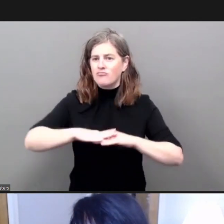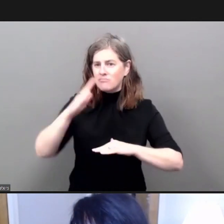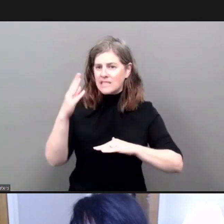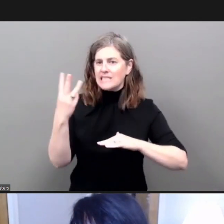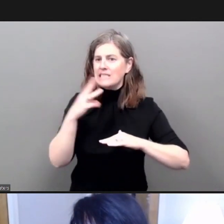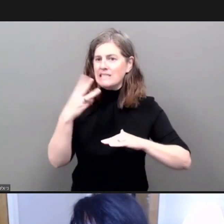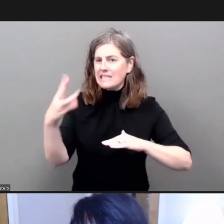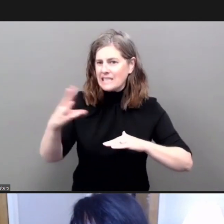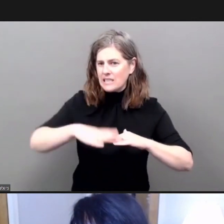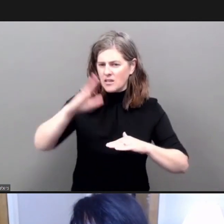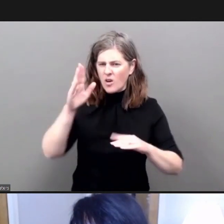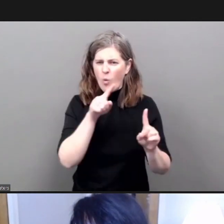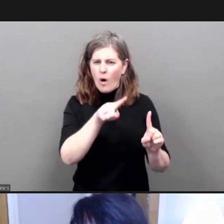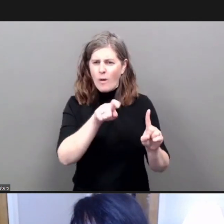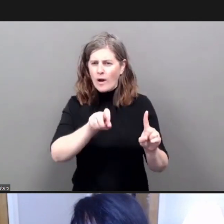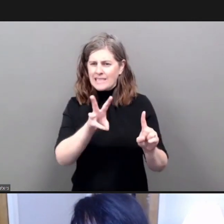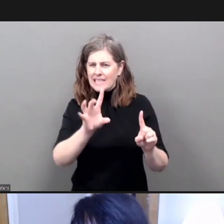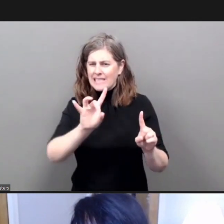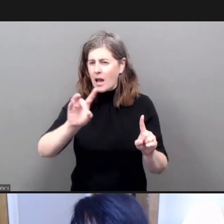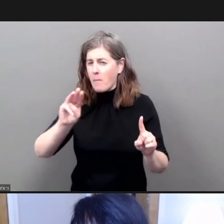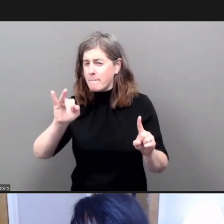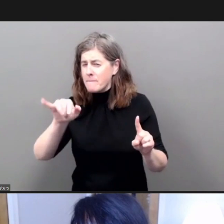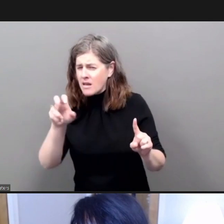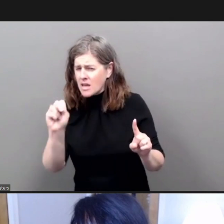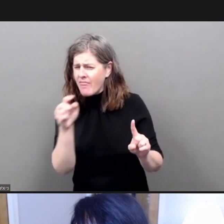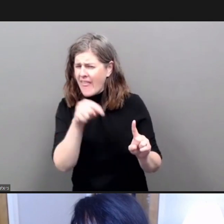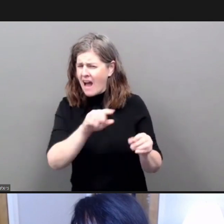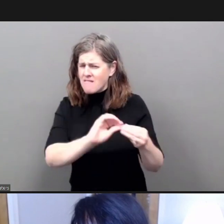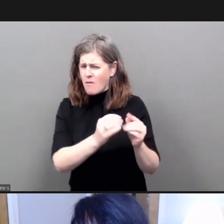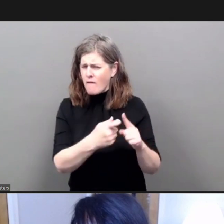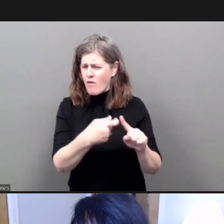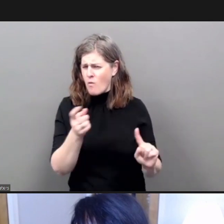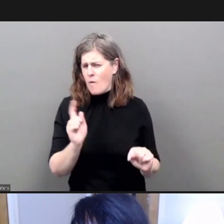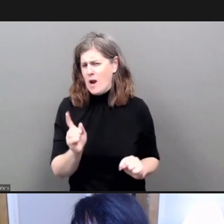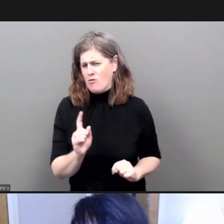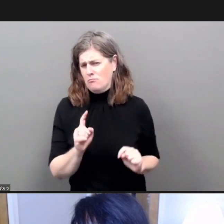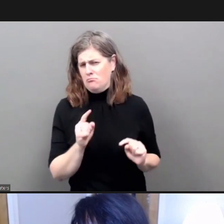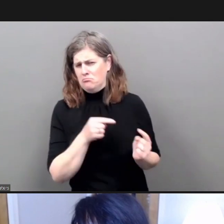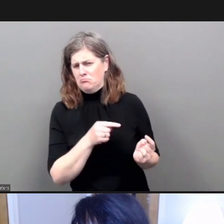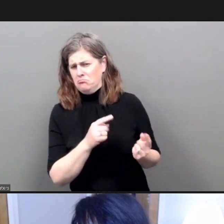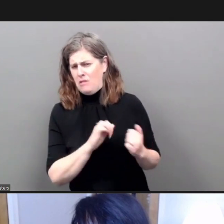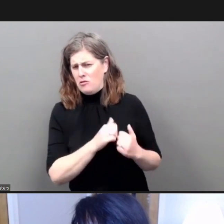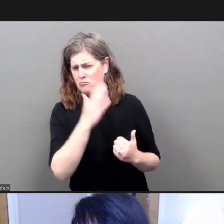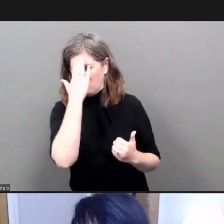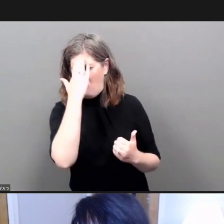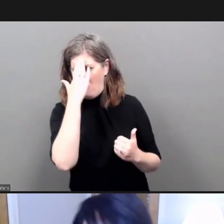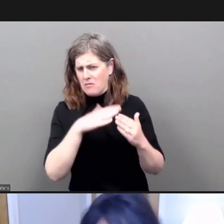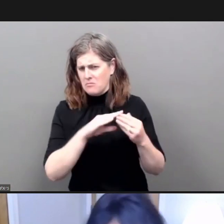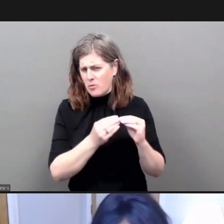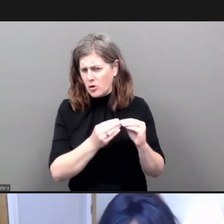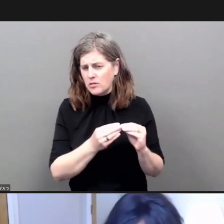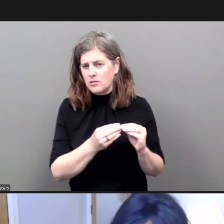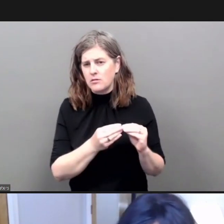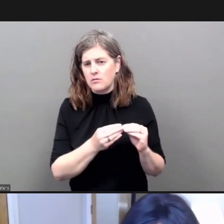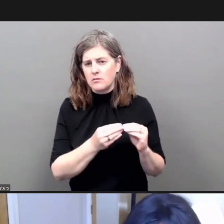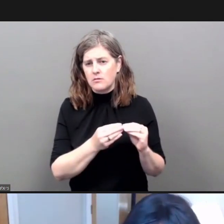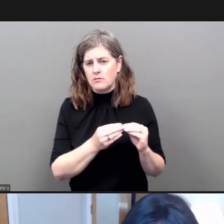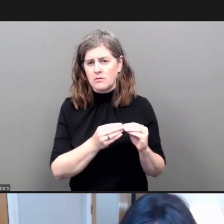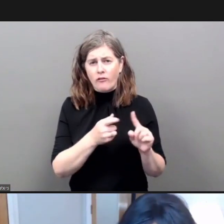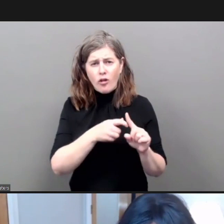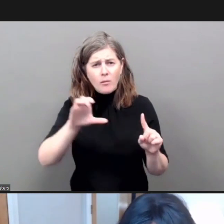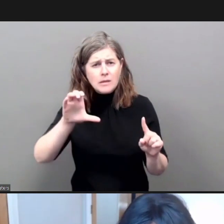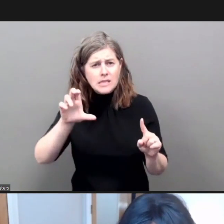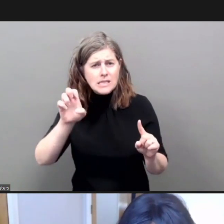That's a 1.68 million. I'm wondering where that number comes from. Is it census data? Is